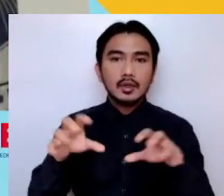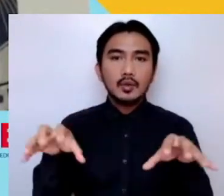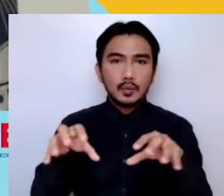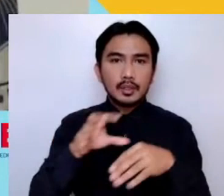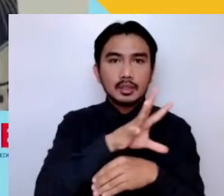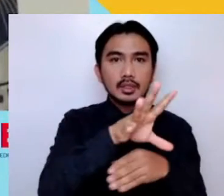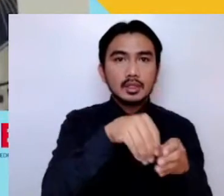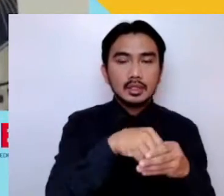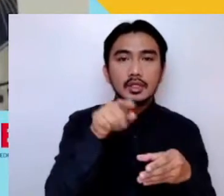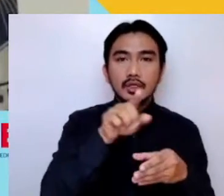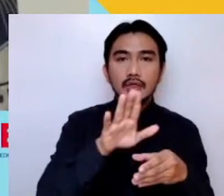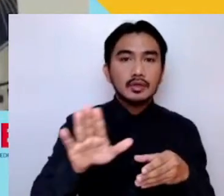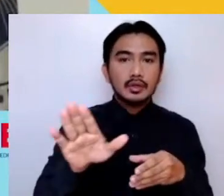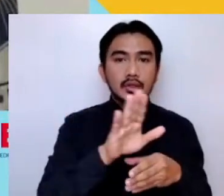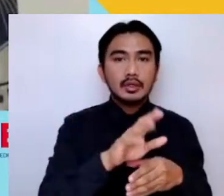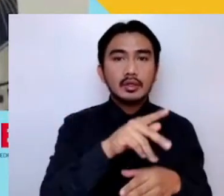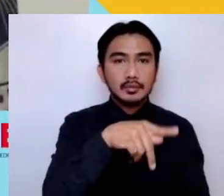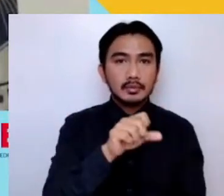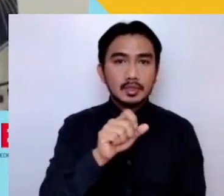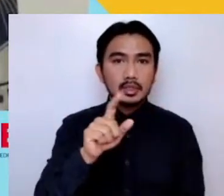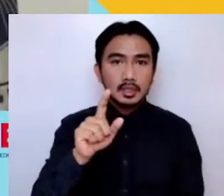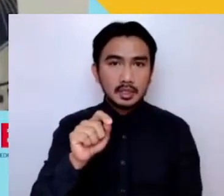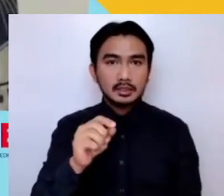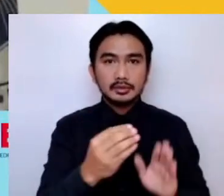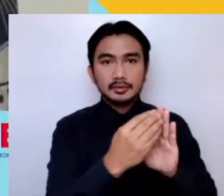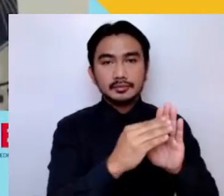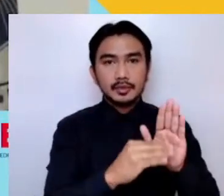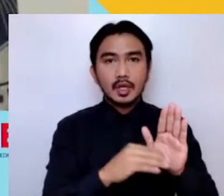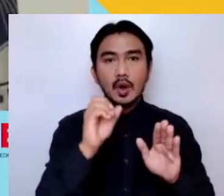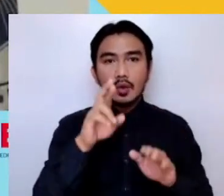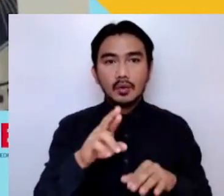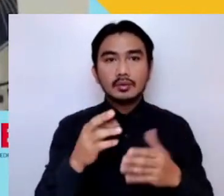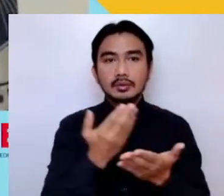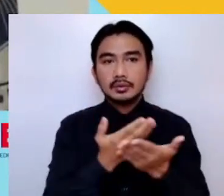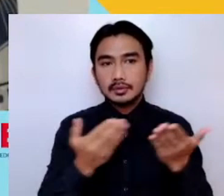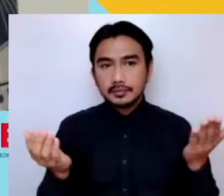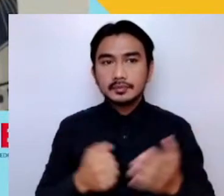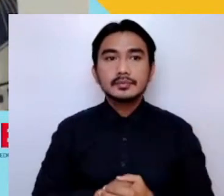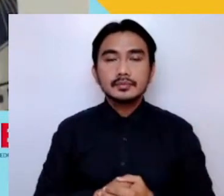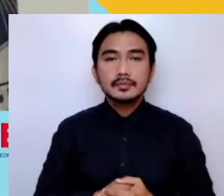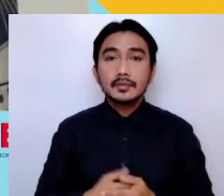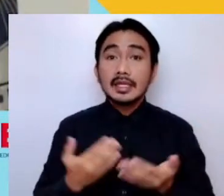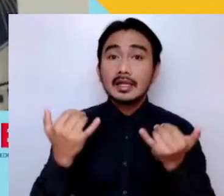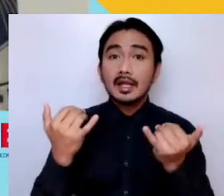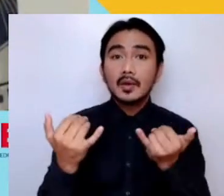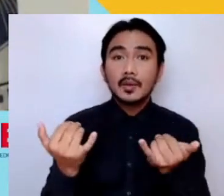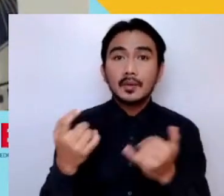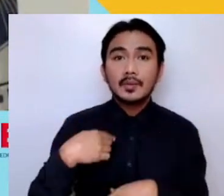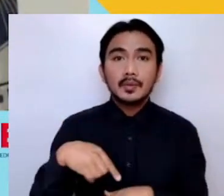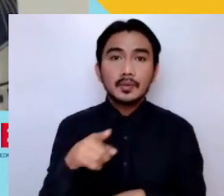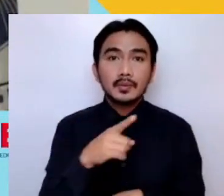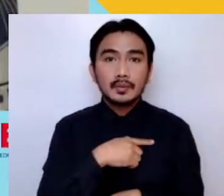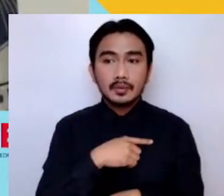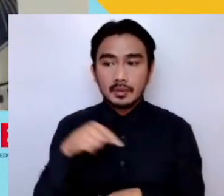existing PPST references and resource materials. In the meantime, we at the BHROD